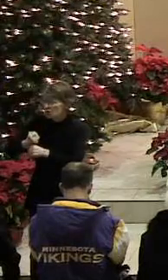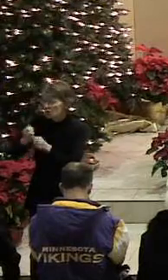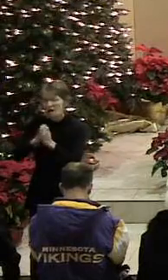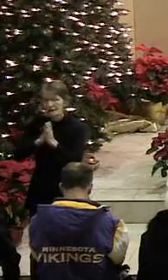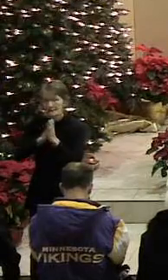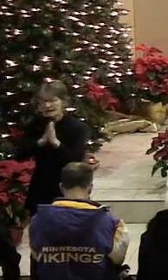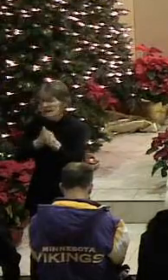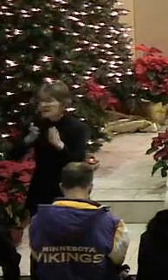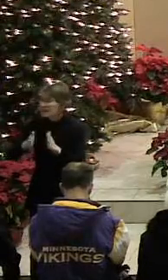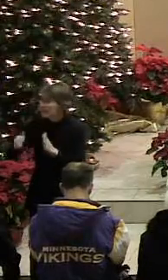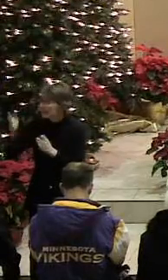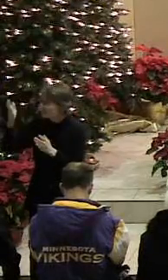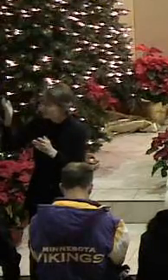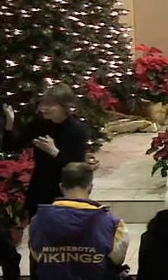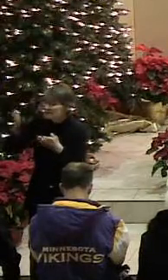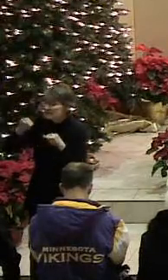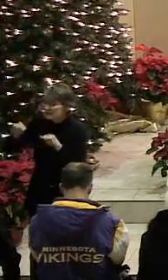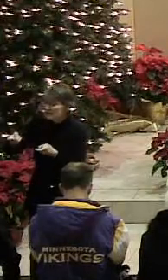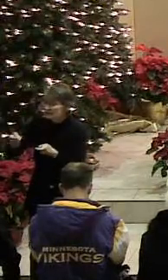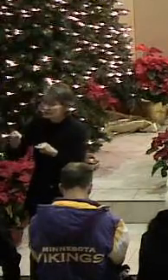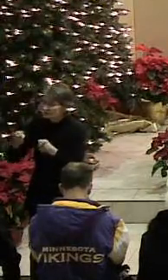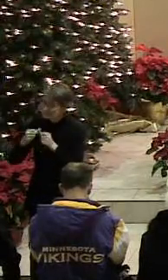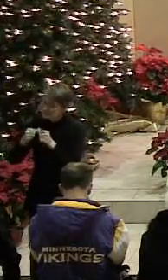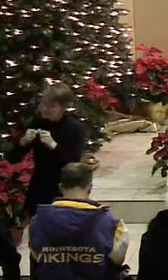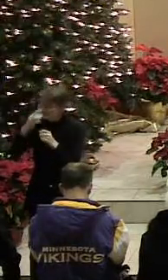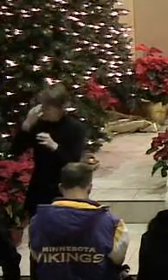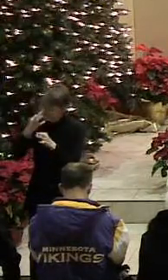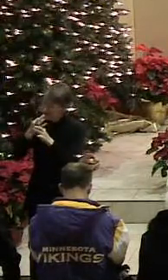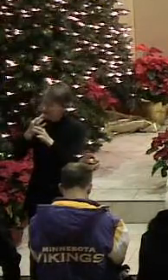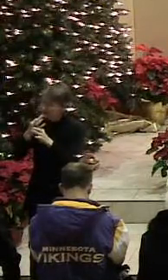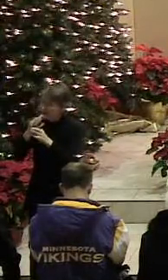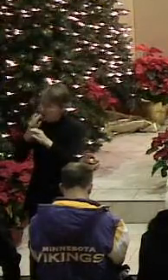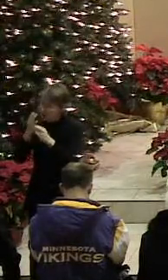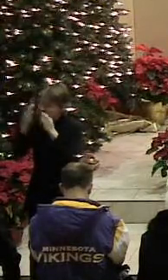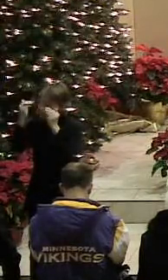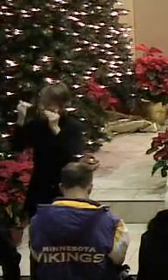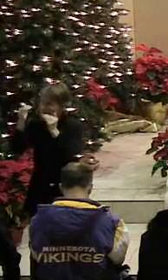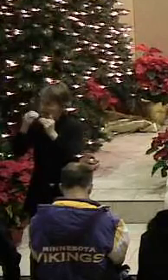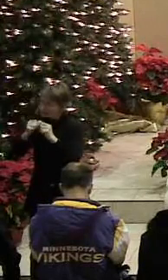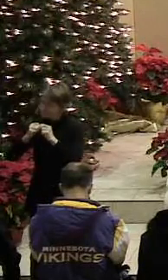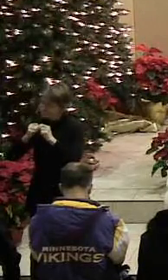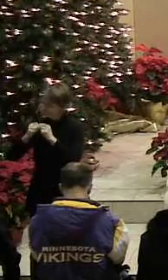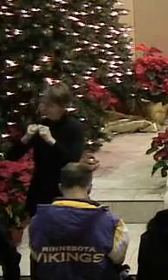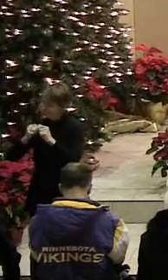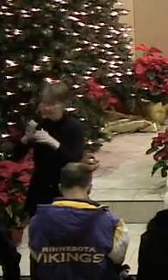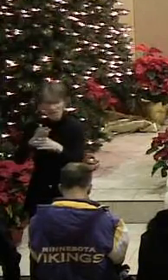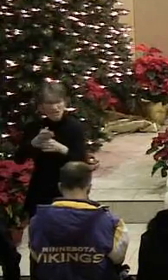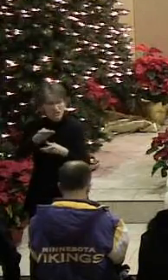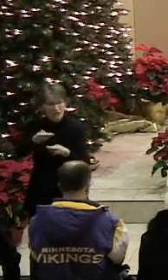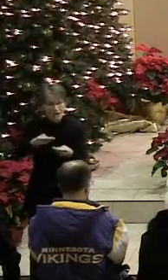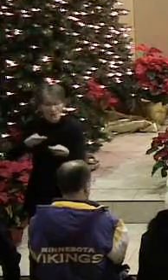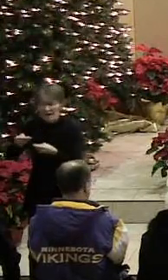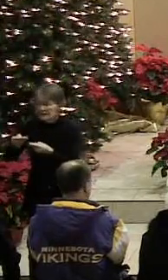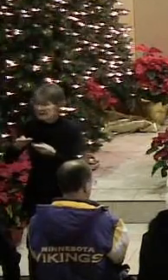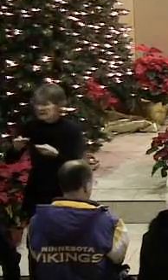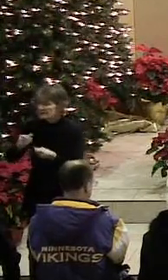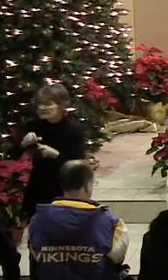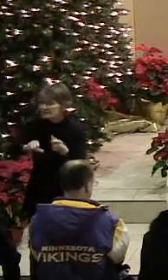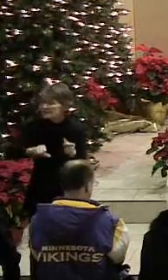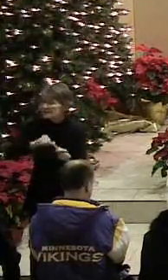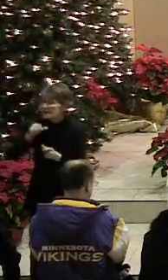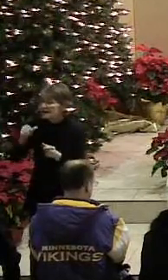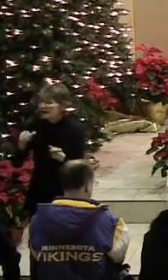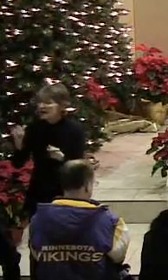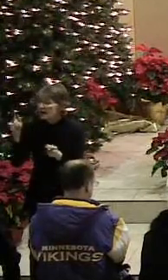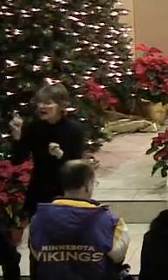May he give you integrity in the faith, endurance in hope, and perseverance in charity with holy patience to the end.